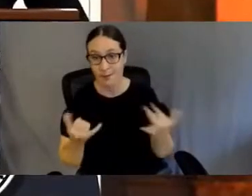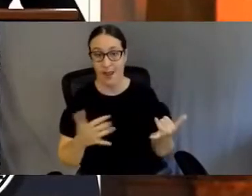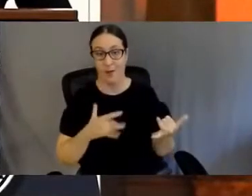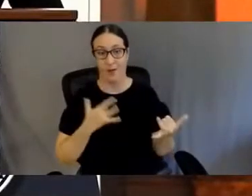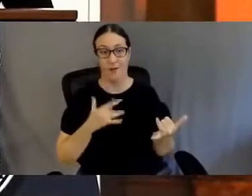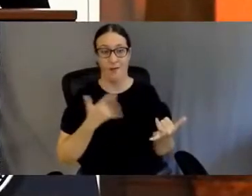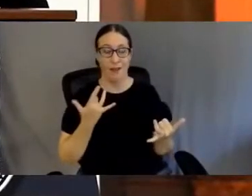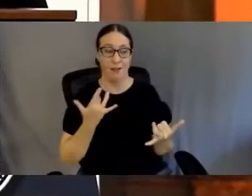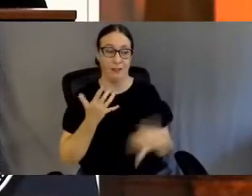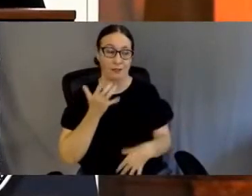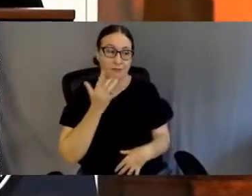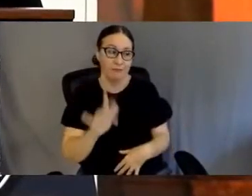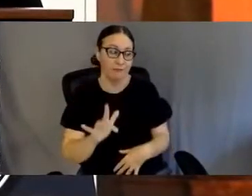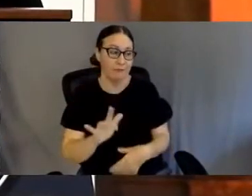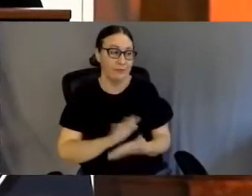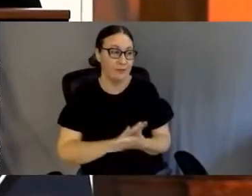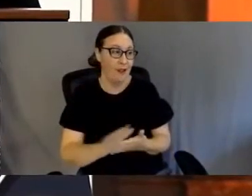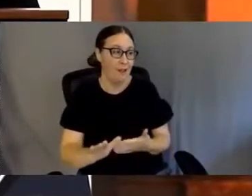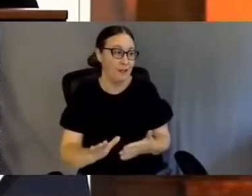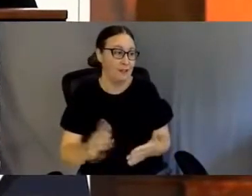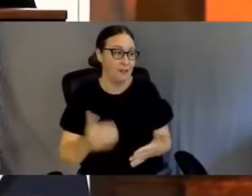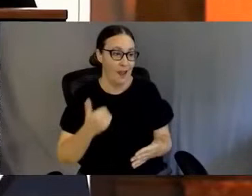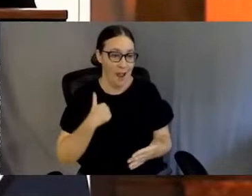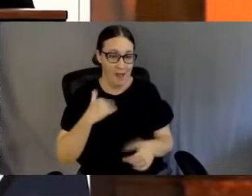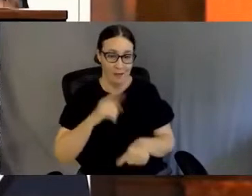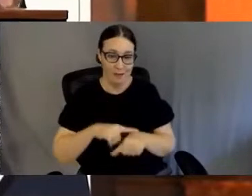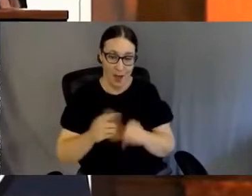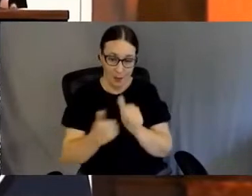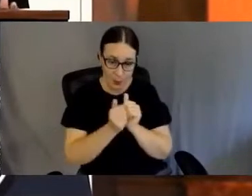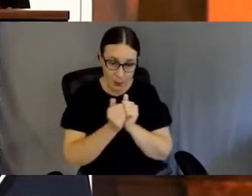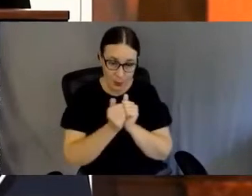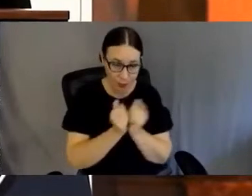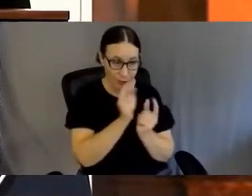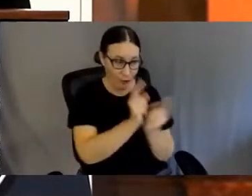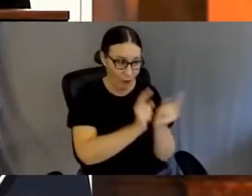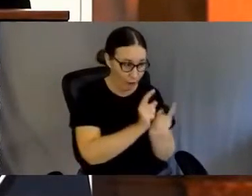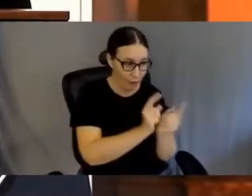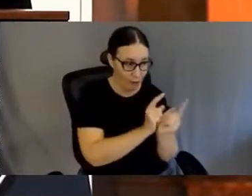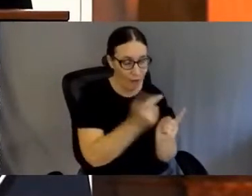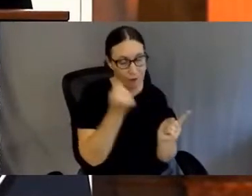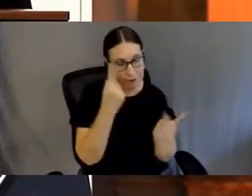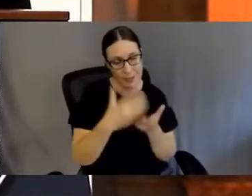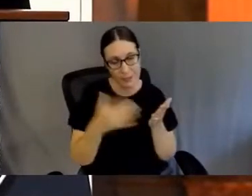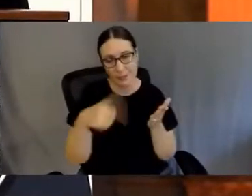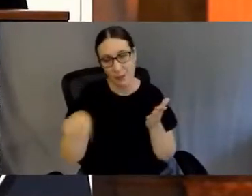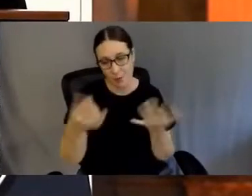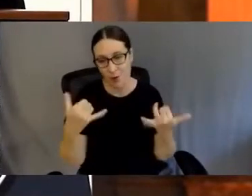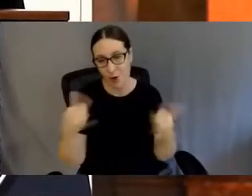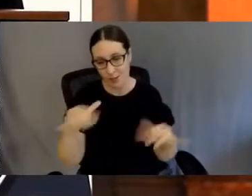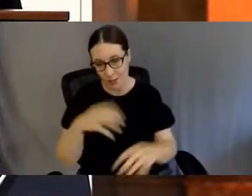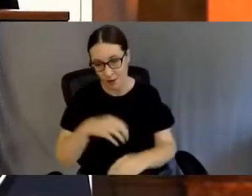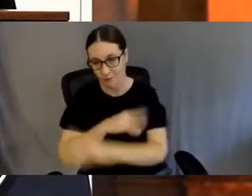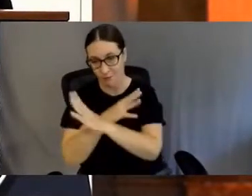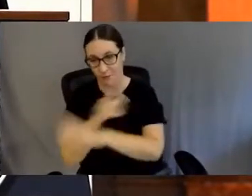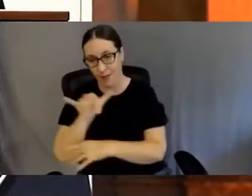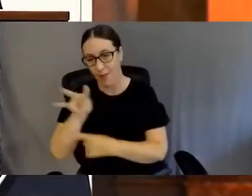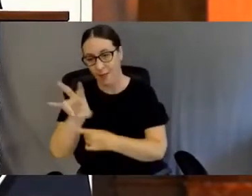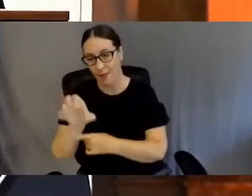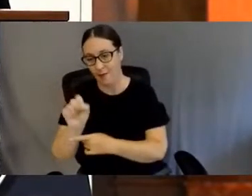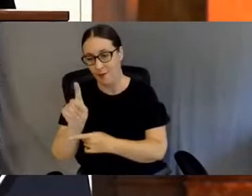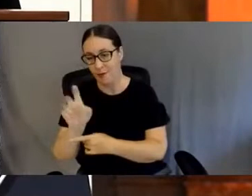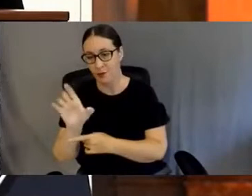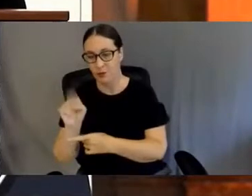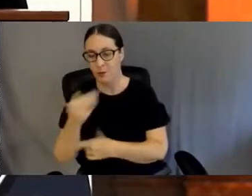able to take time out in person with one another. Of course, some of you are still joining us via the live stream. We're grateful that you carved